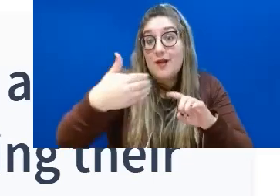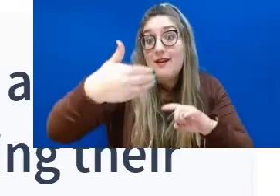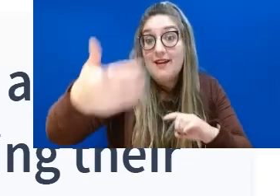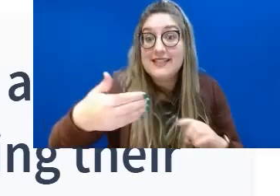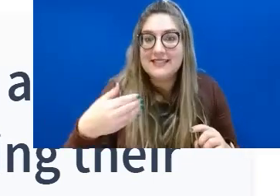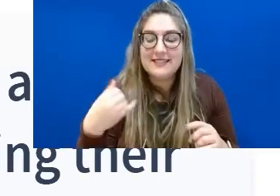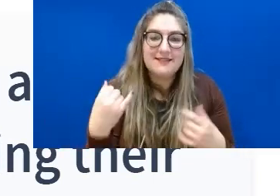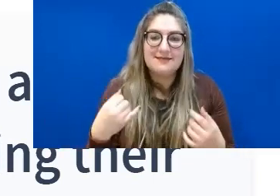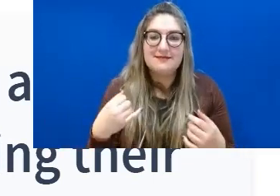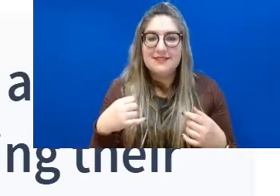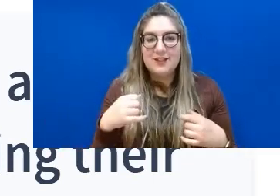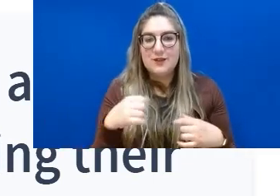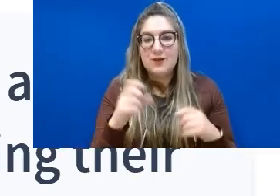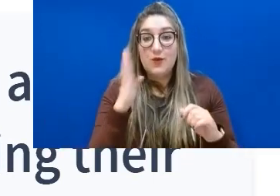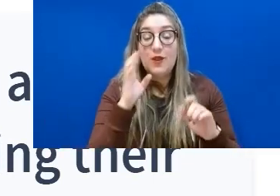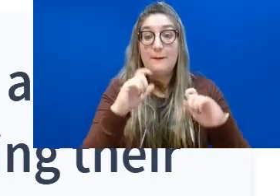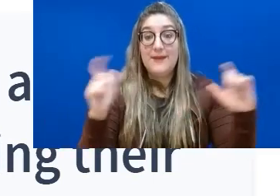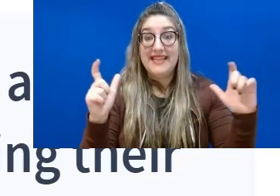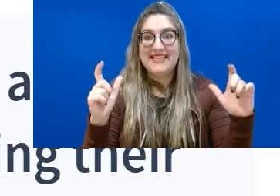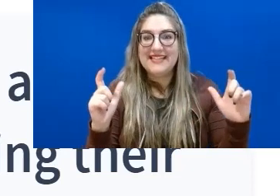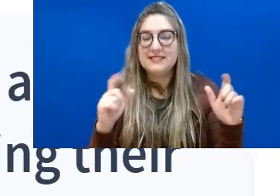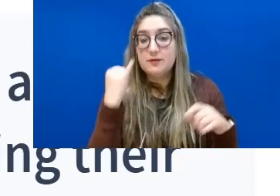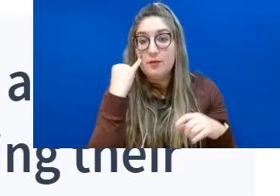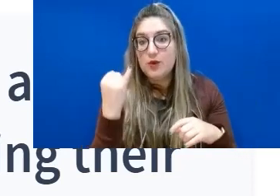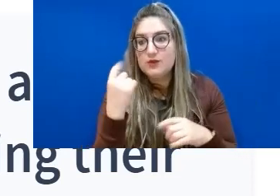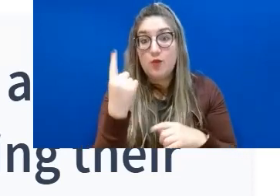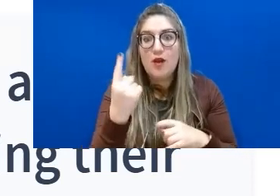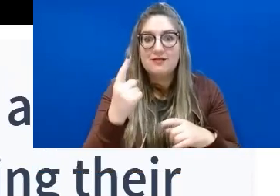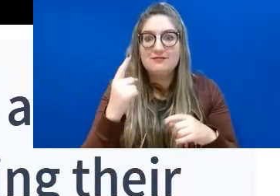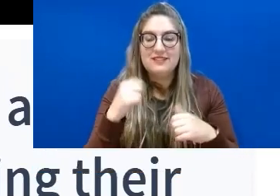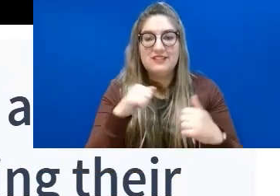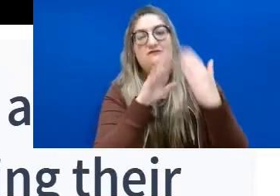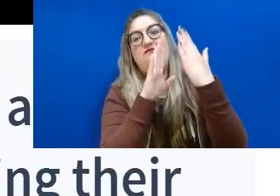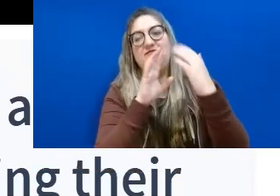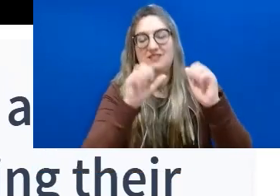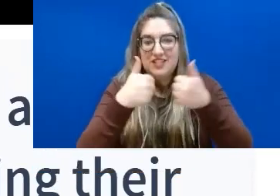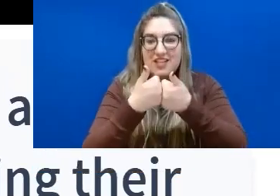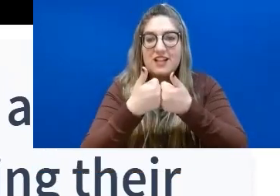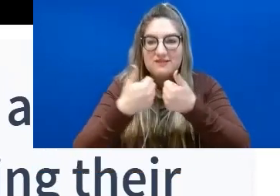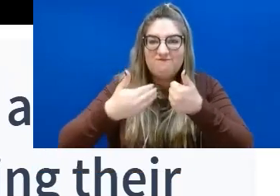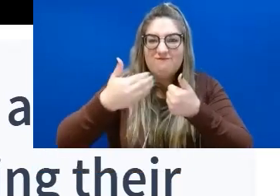happens. I'm just going to check the chat to see if anyone has any questions.